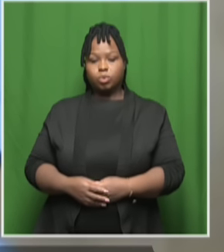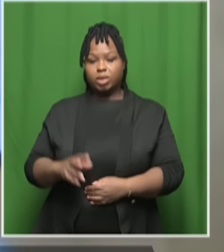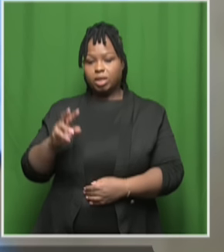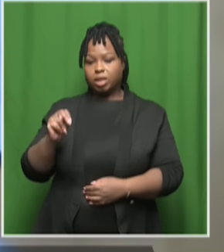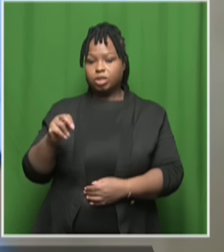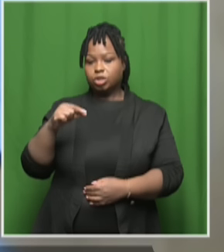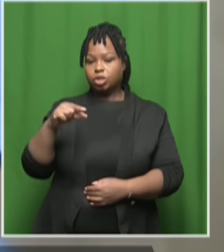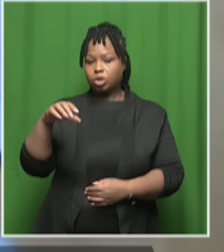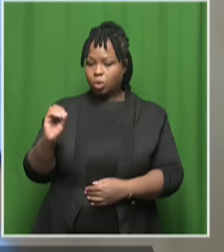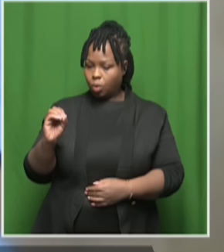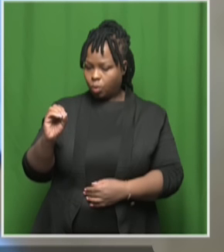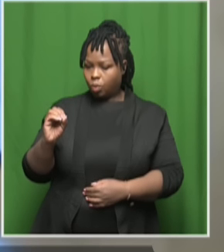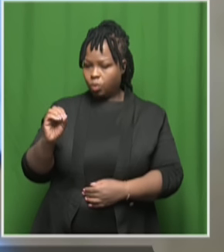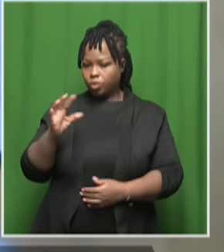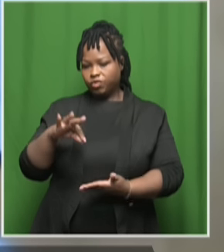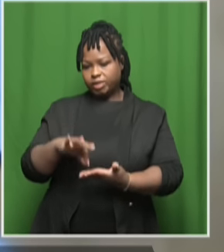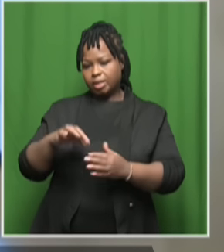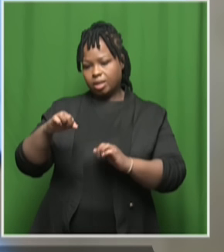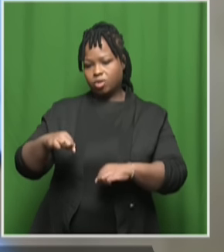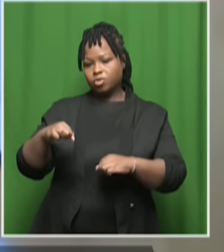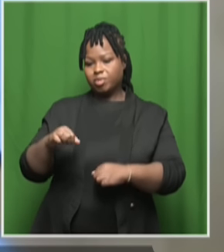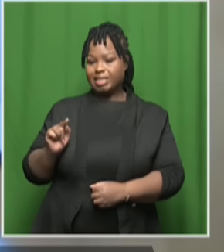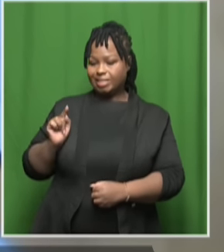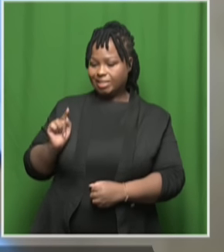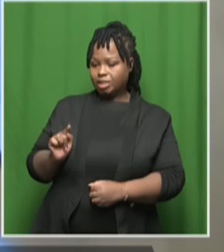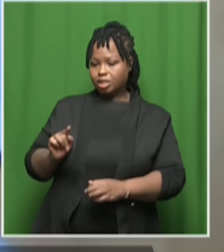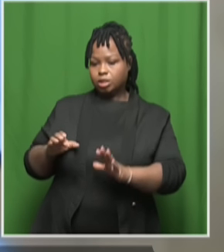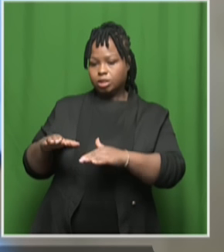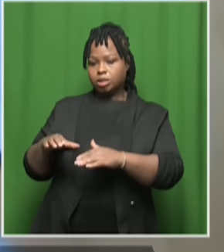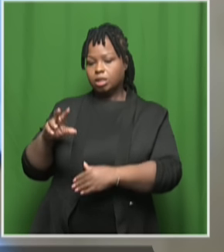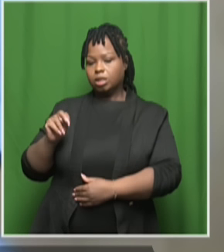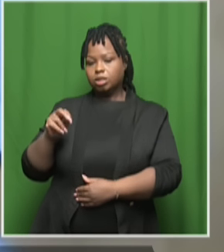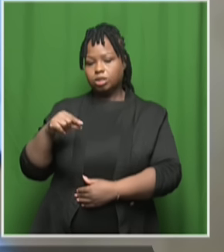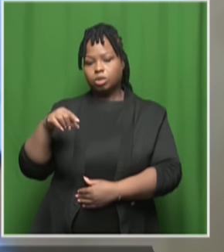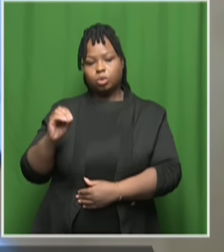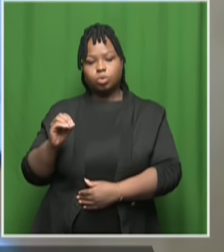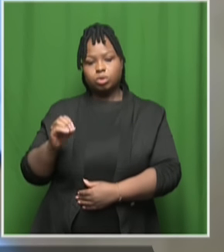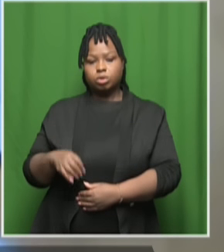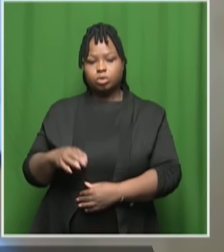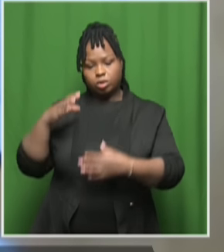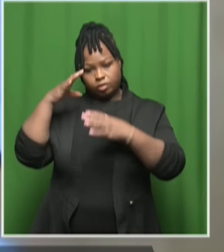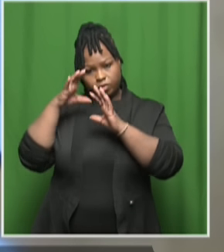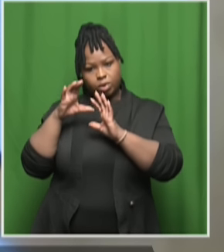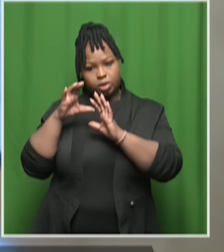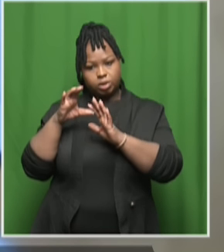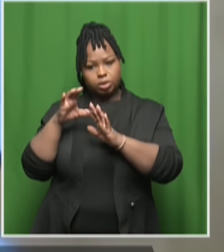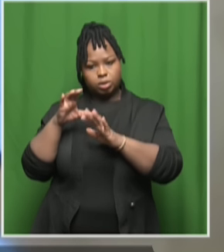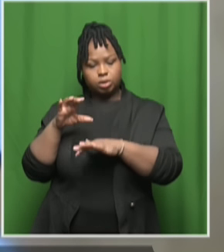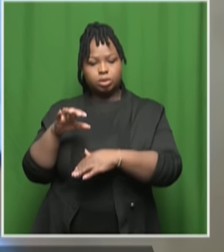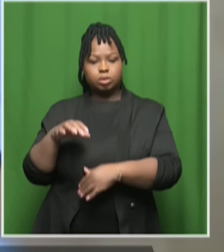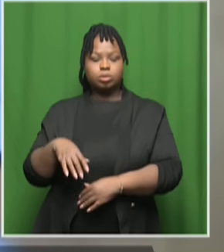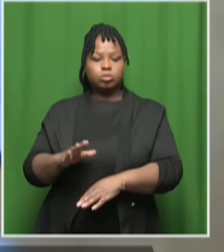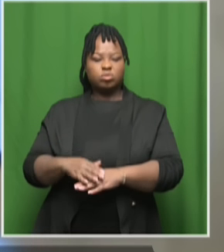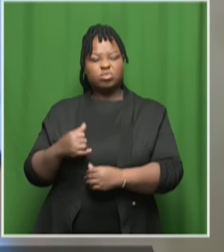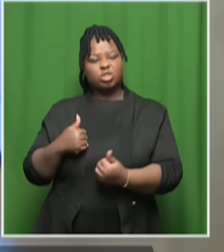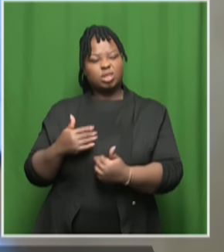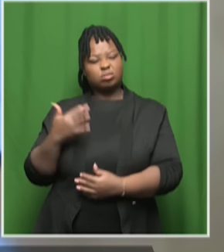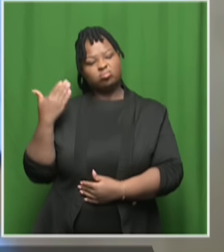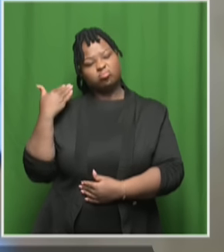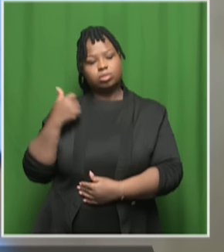non-governmental organization. So they are focusing on our settlements now. We've started in